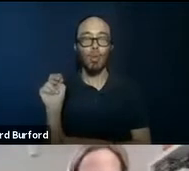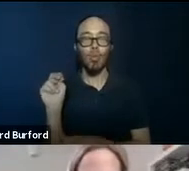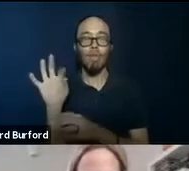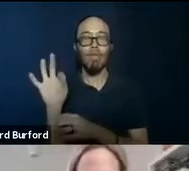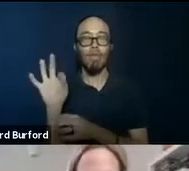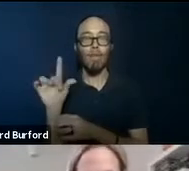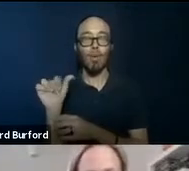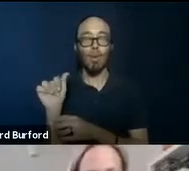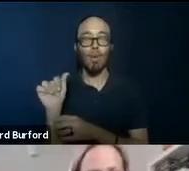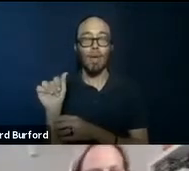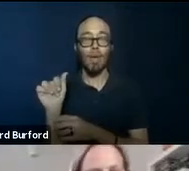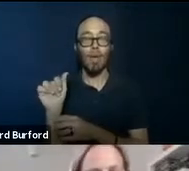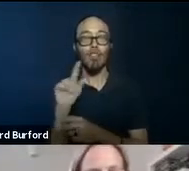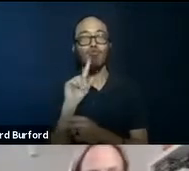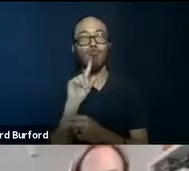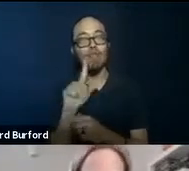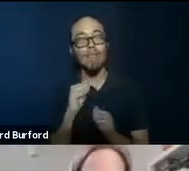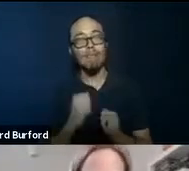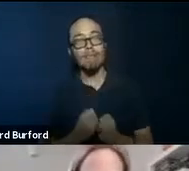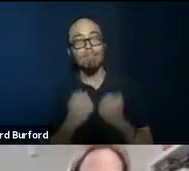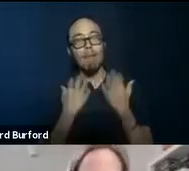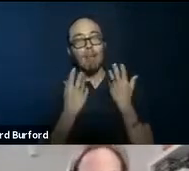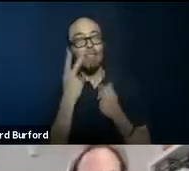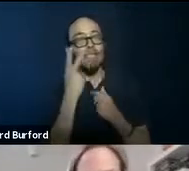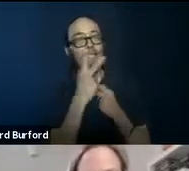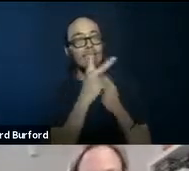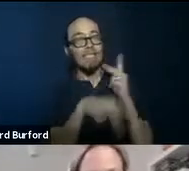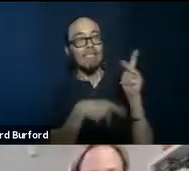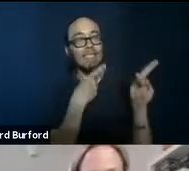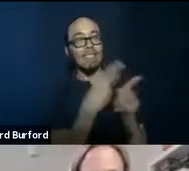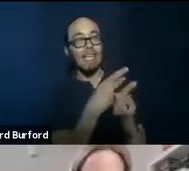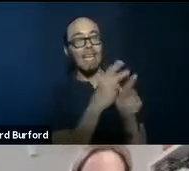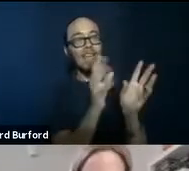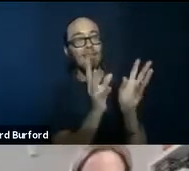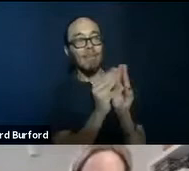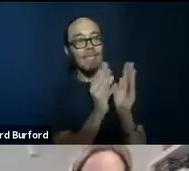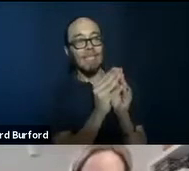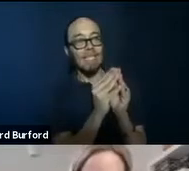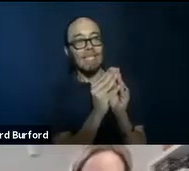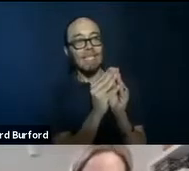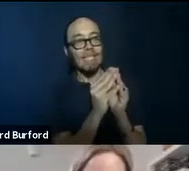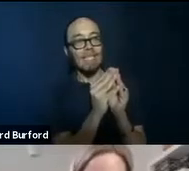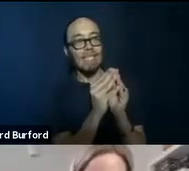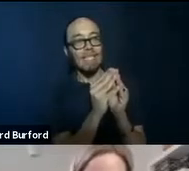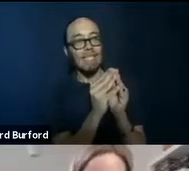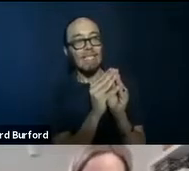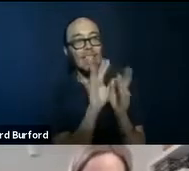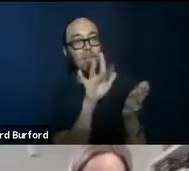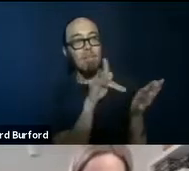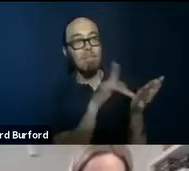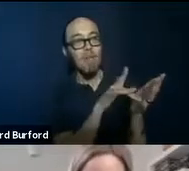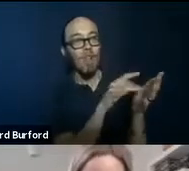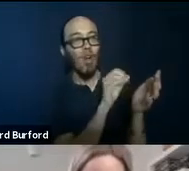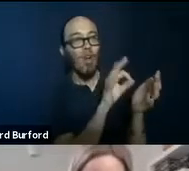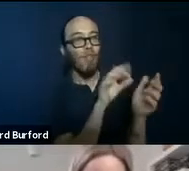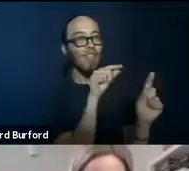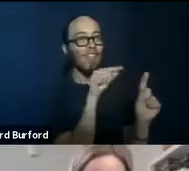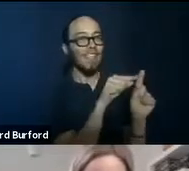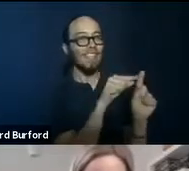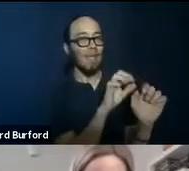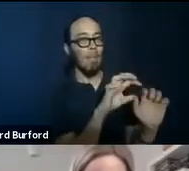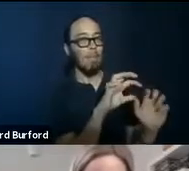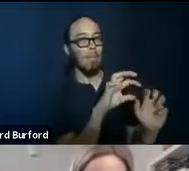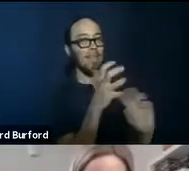This is really inspiring to see this kind of meeting in the midst of this pandemic,